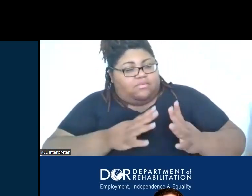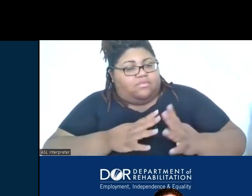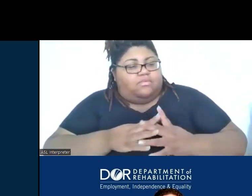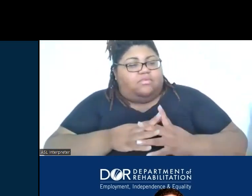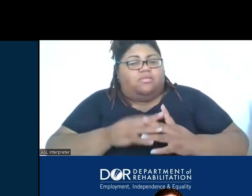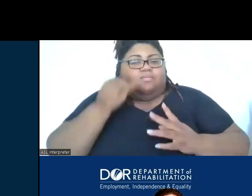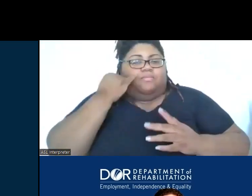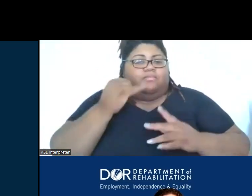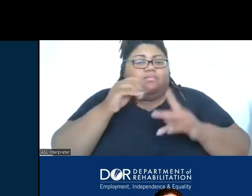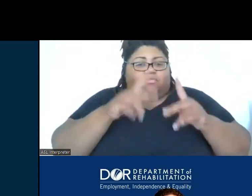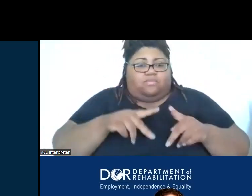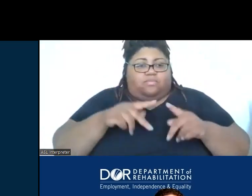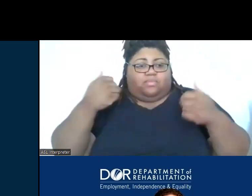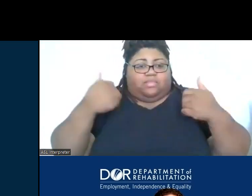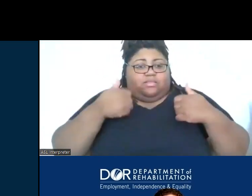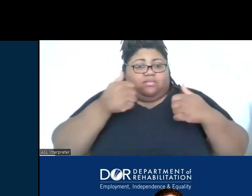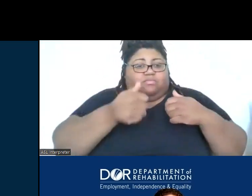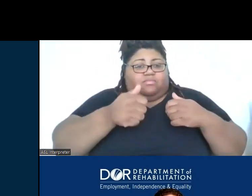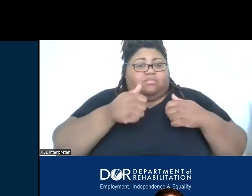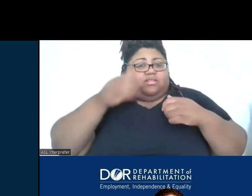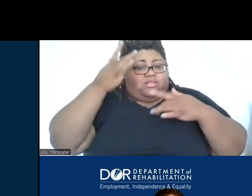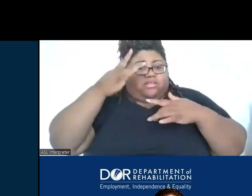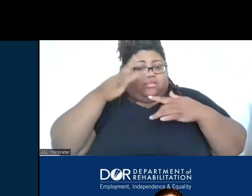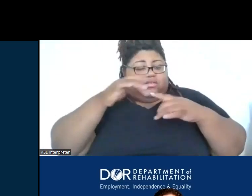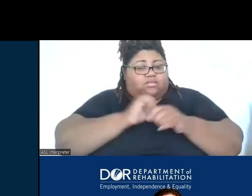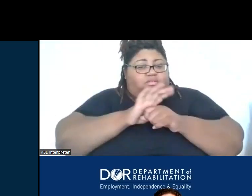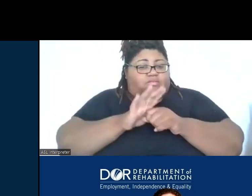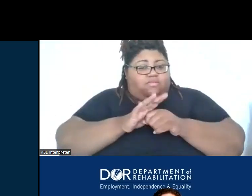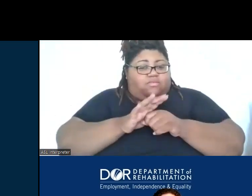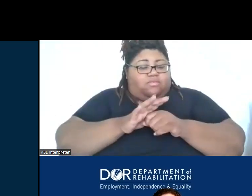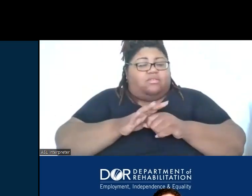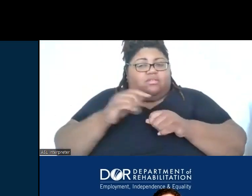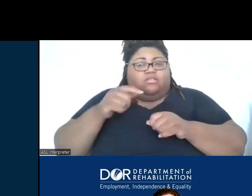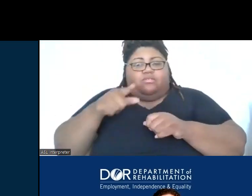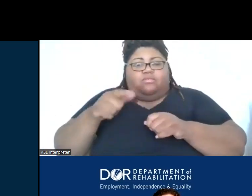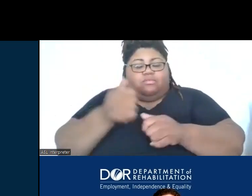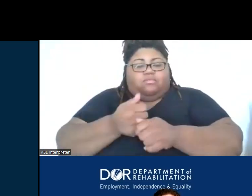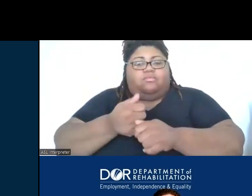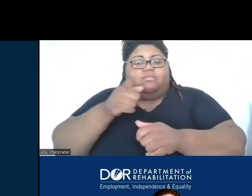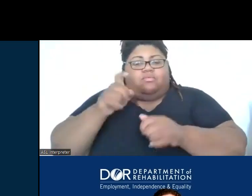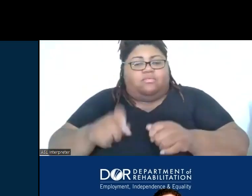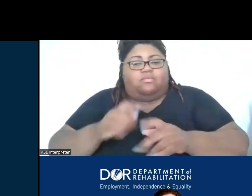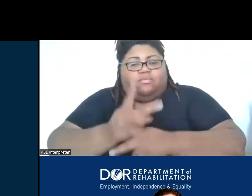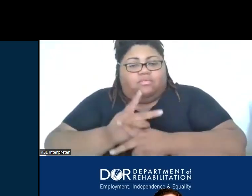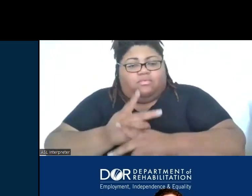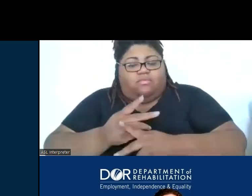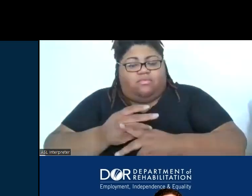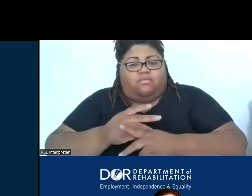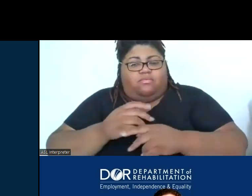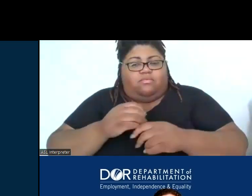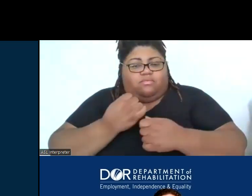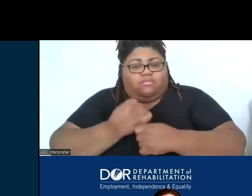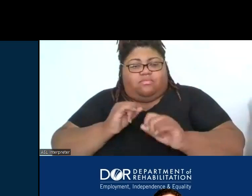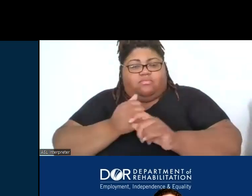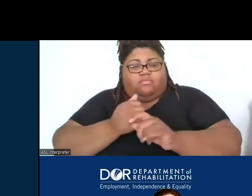somebody is infected with COVID and still needs care to stay safe. As a part of the